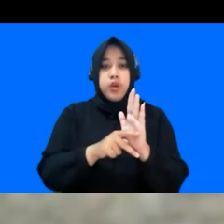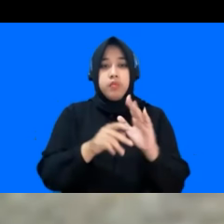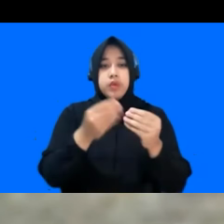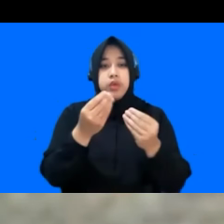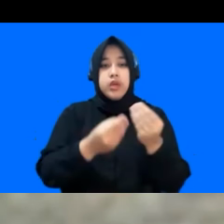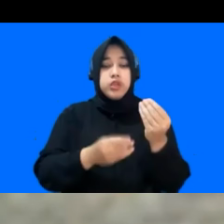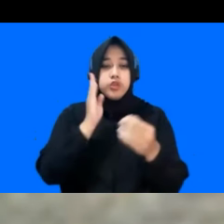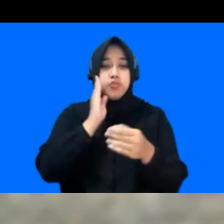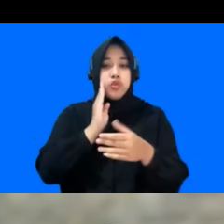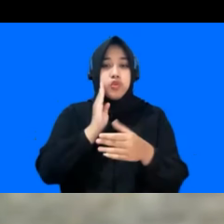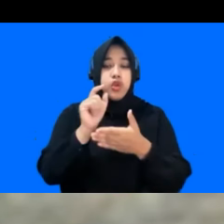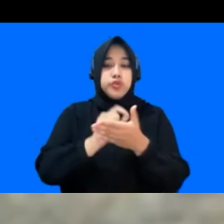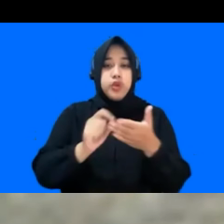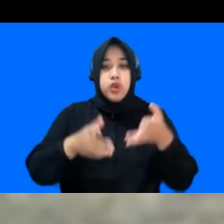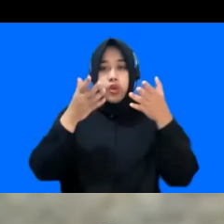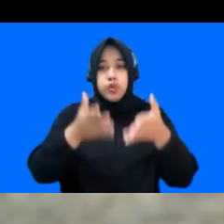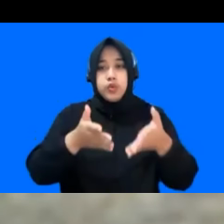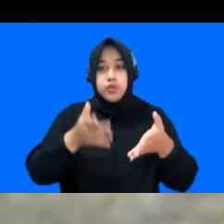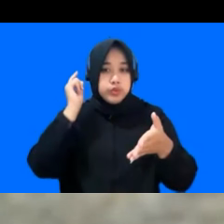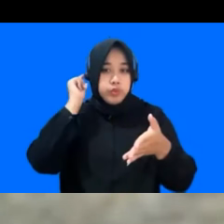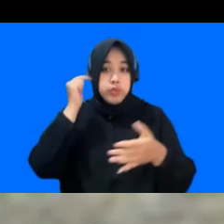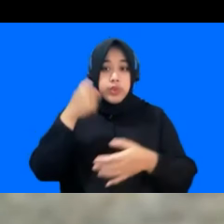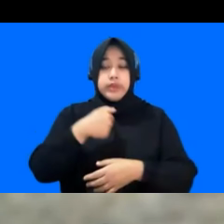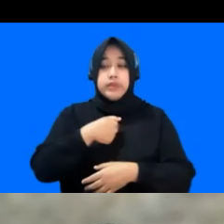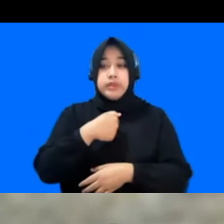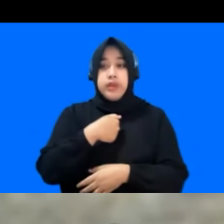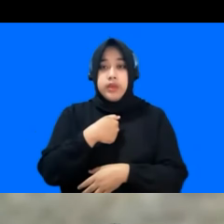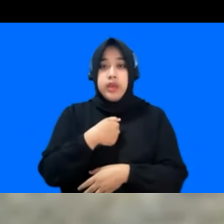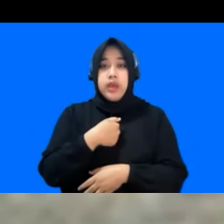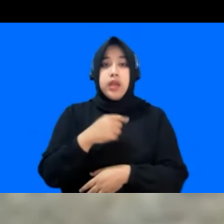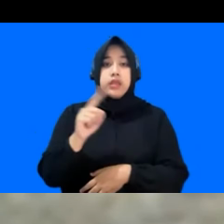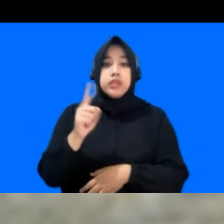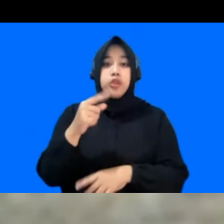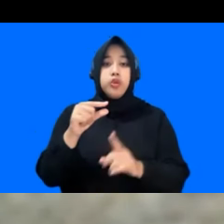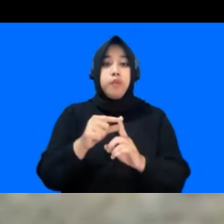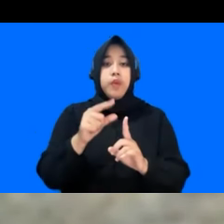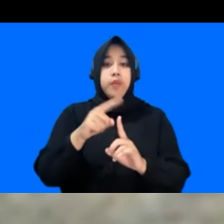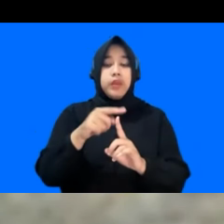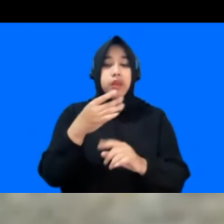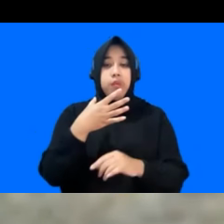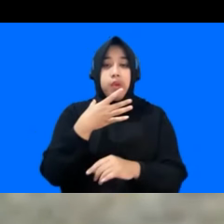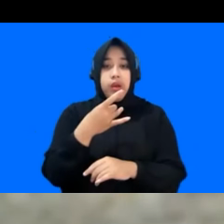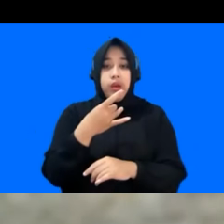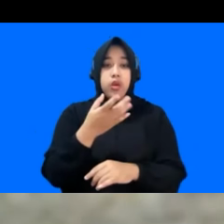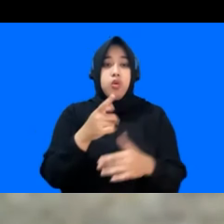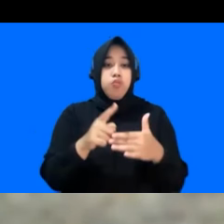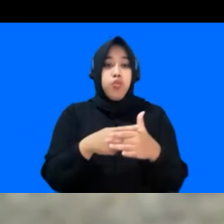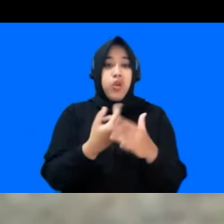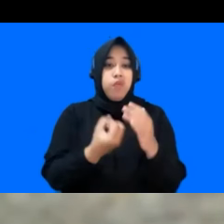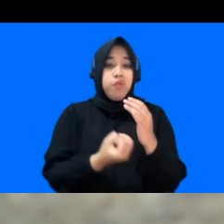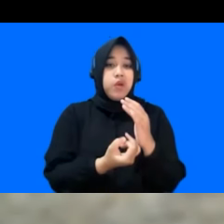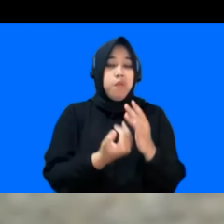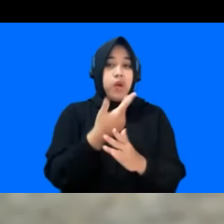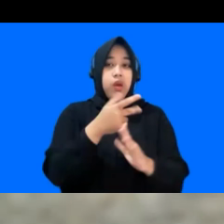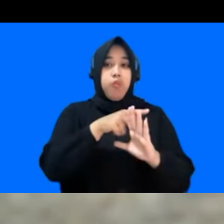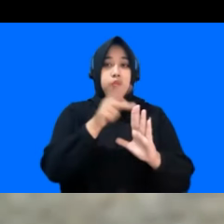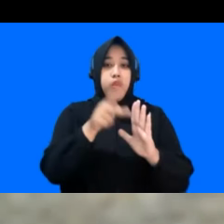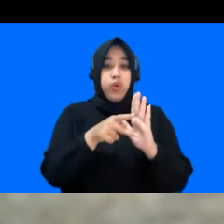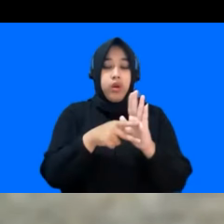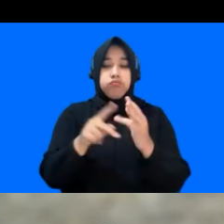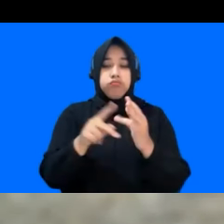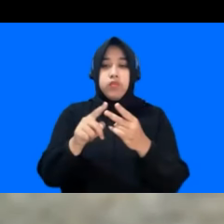I have one very interesting insight for you. When we started developing the program, we organized workshops and focus groups, and